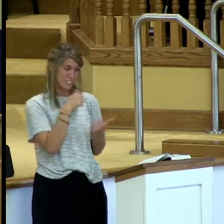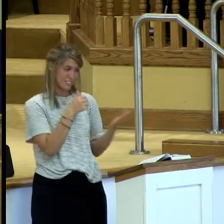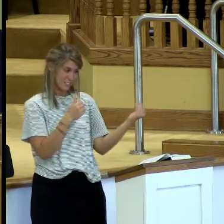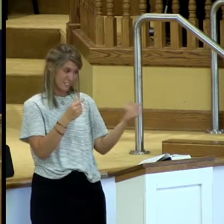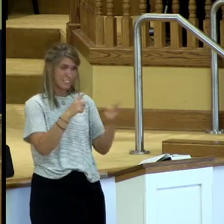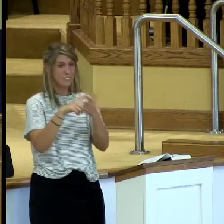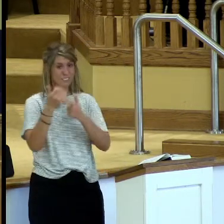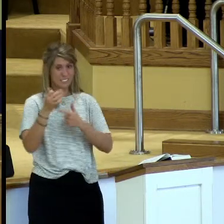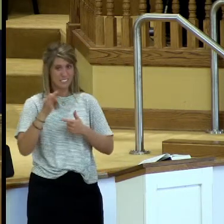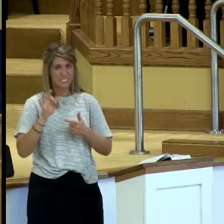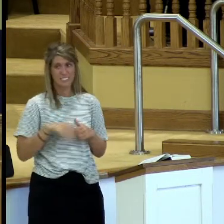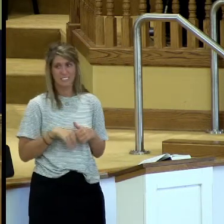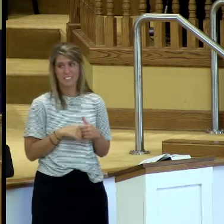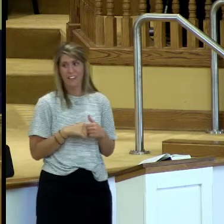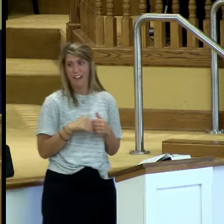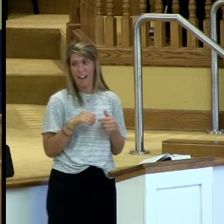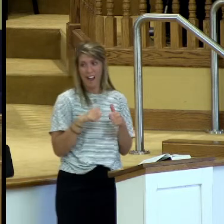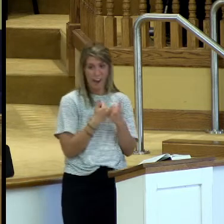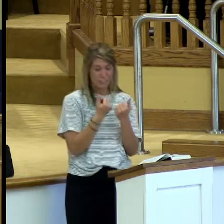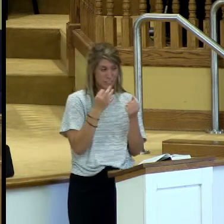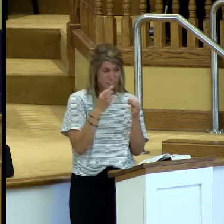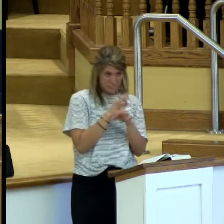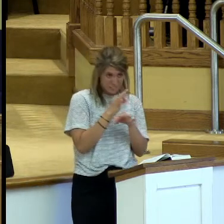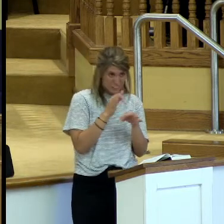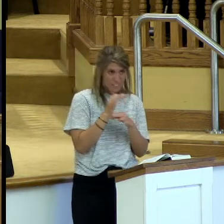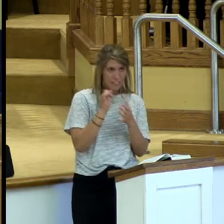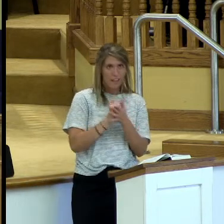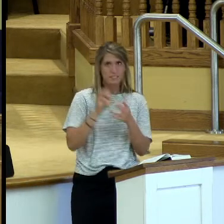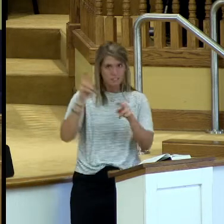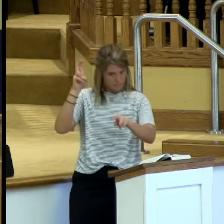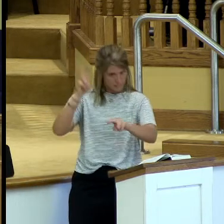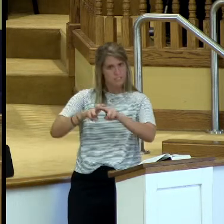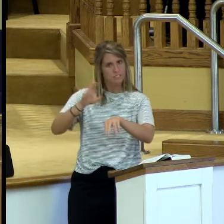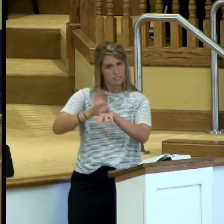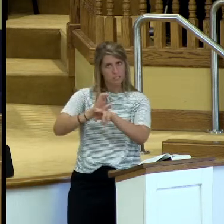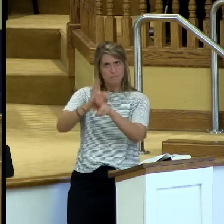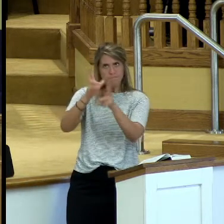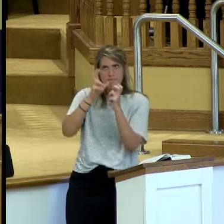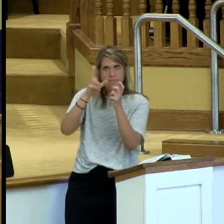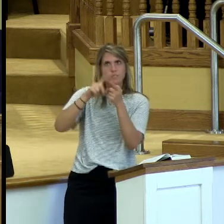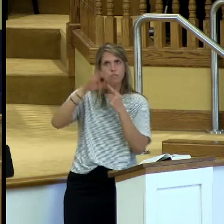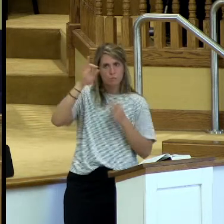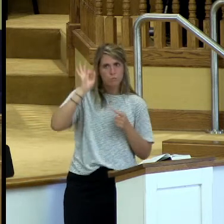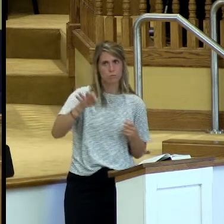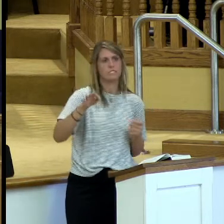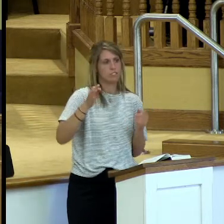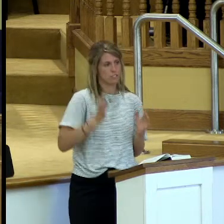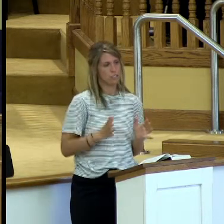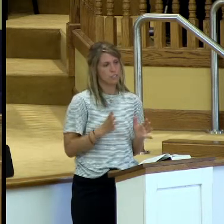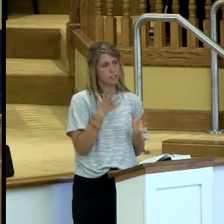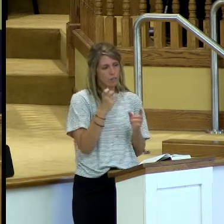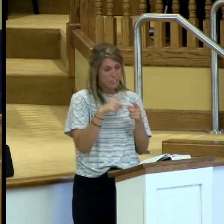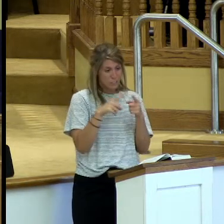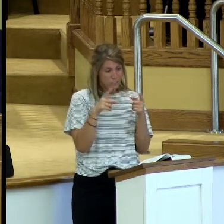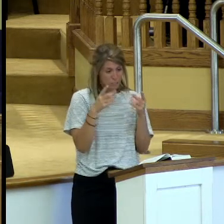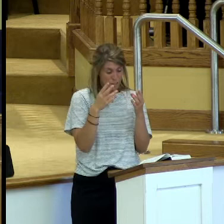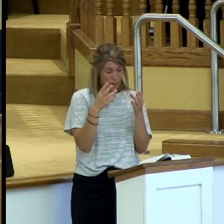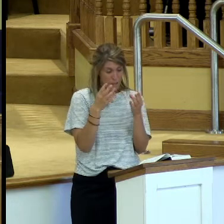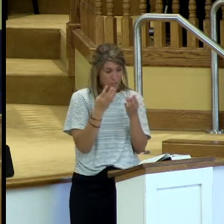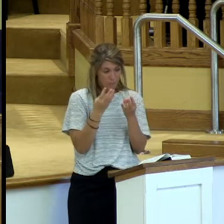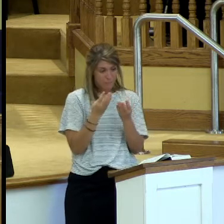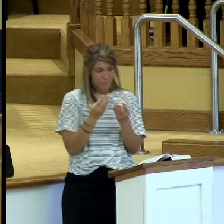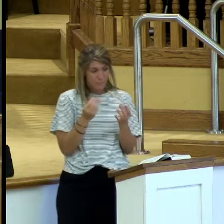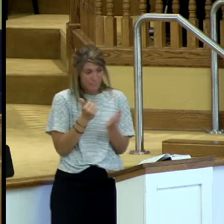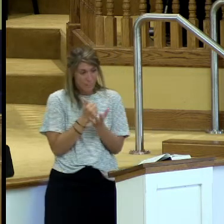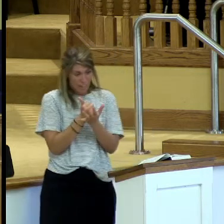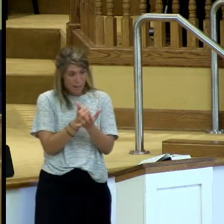You know what will solve that? Sitting right where you're sitting and soaking up what the preacher's got to say. You want to solve unwed babies?